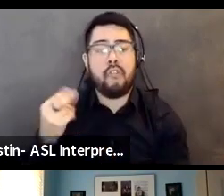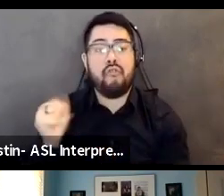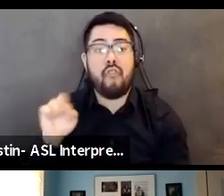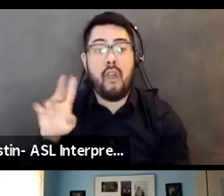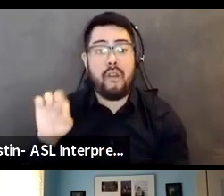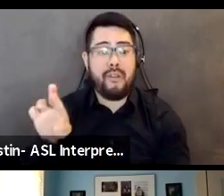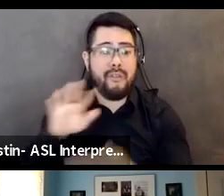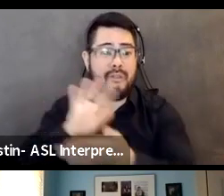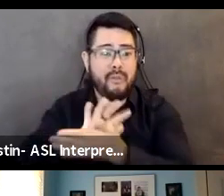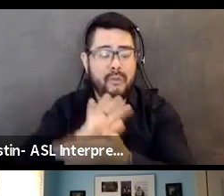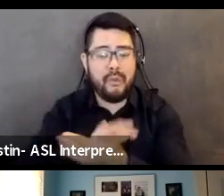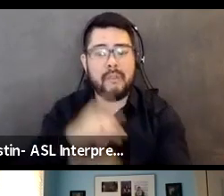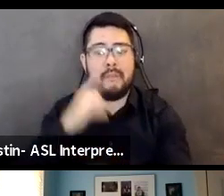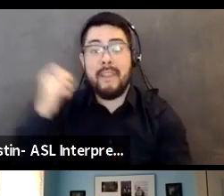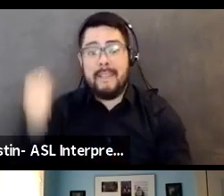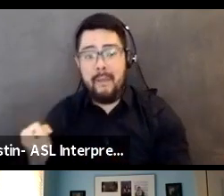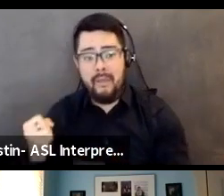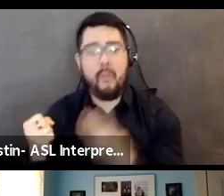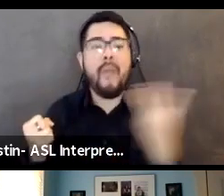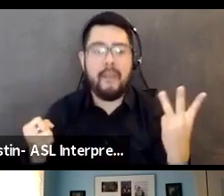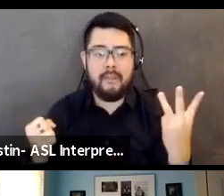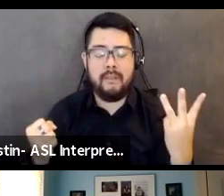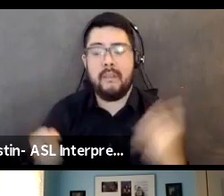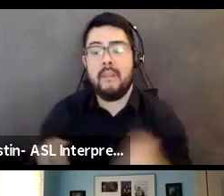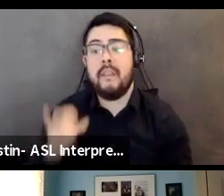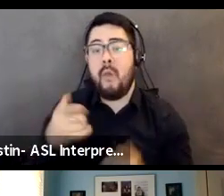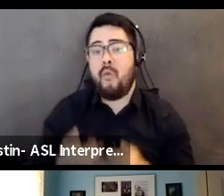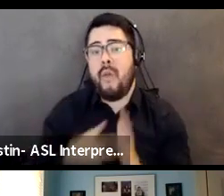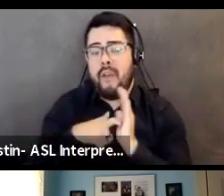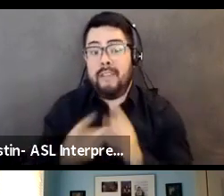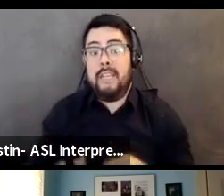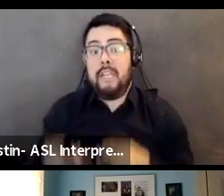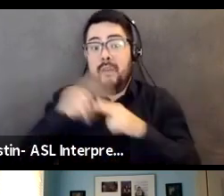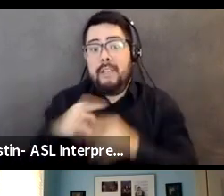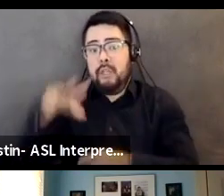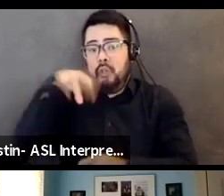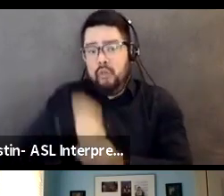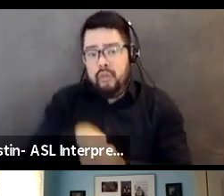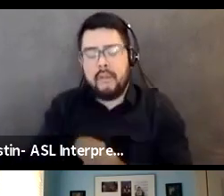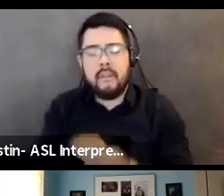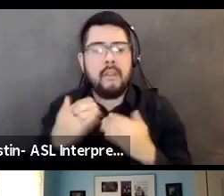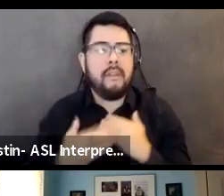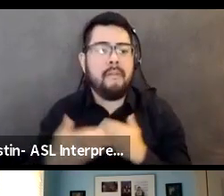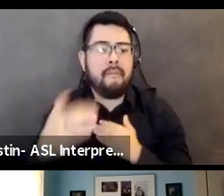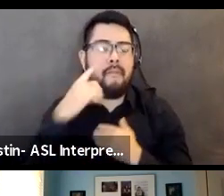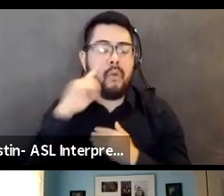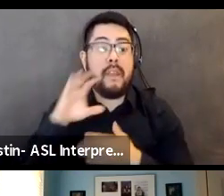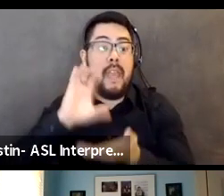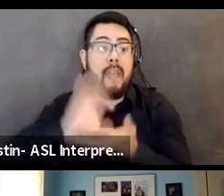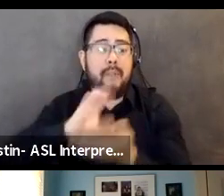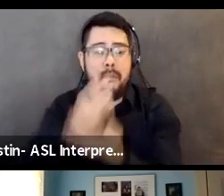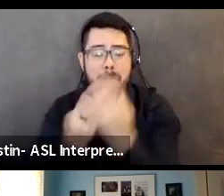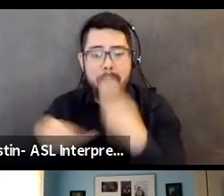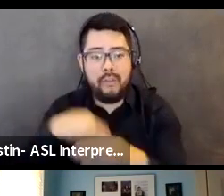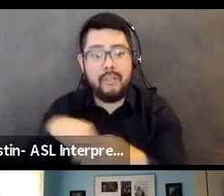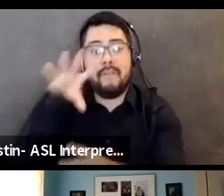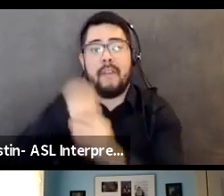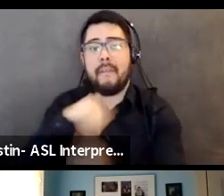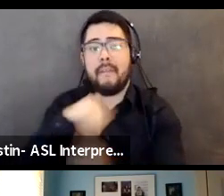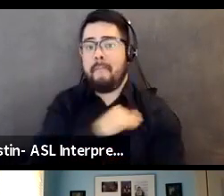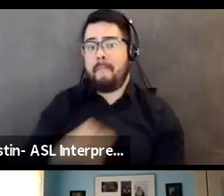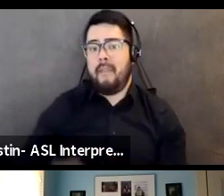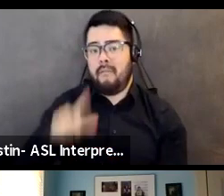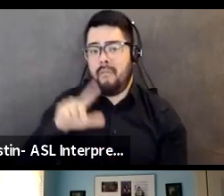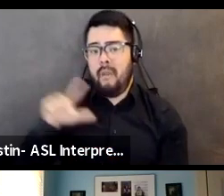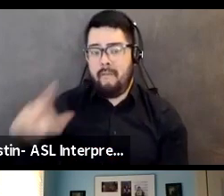buildings on the south and west sides call for increased inclusion in future capital budgets in line with mayor lightfoot's invest